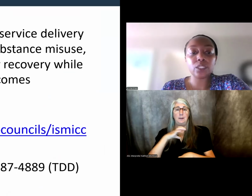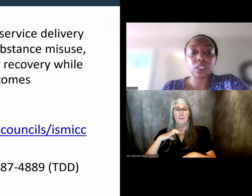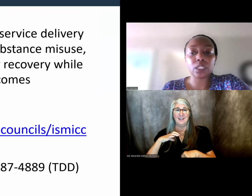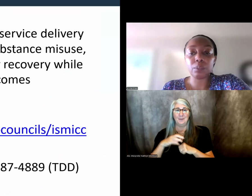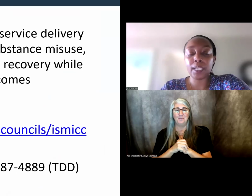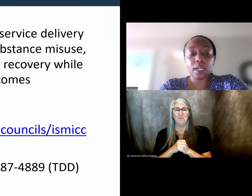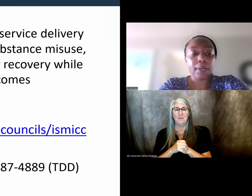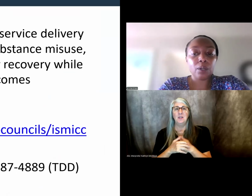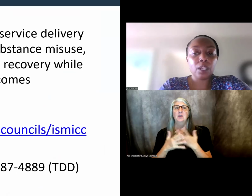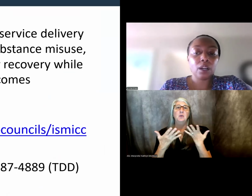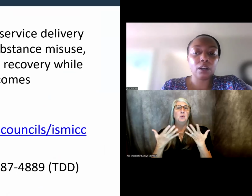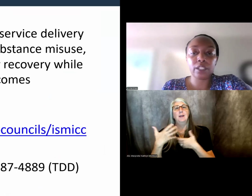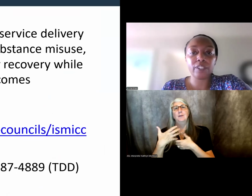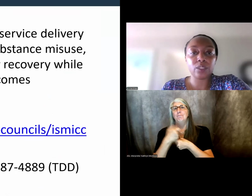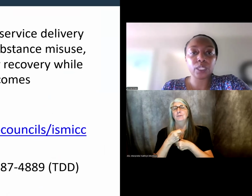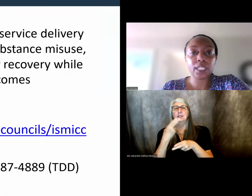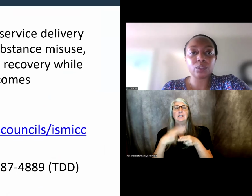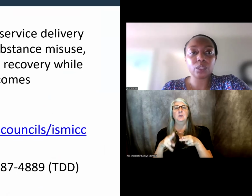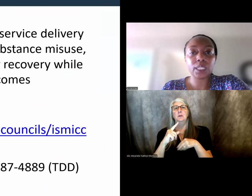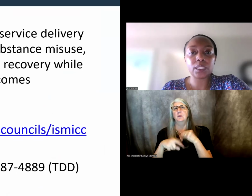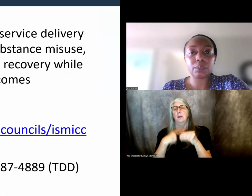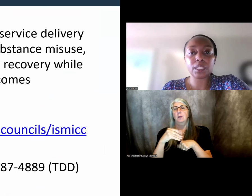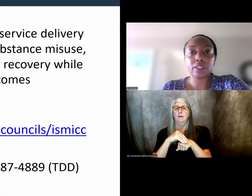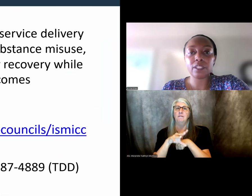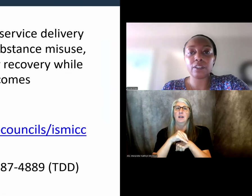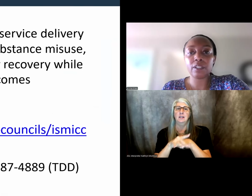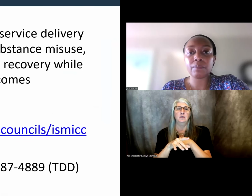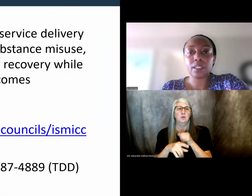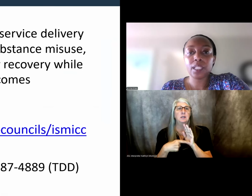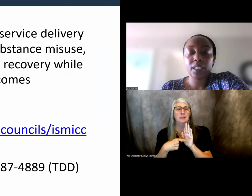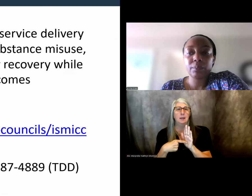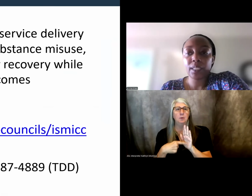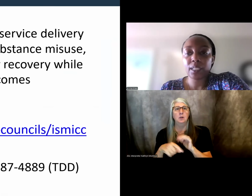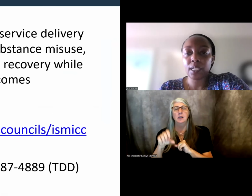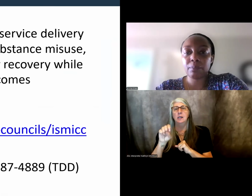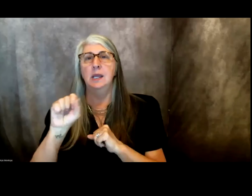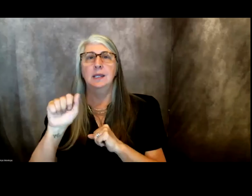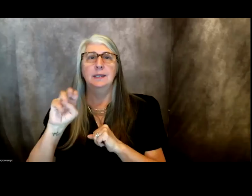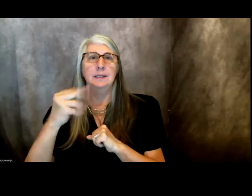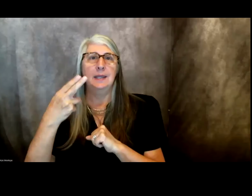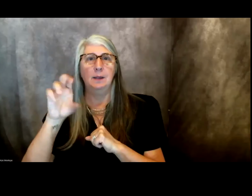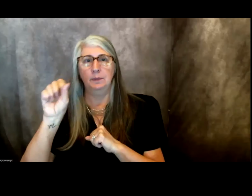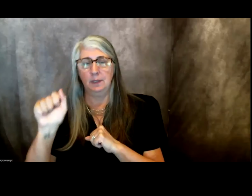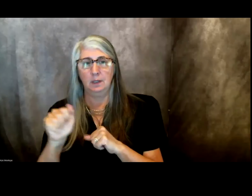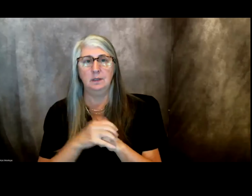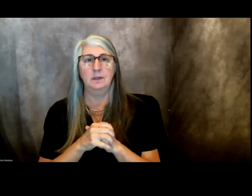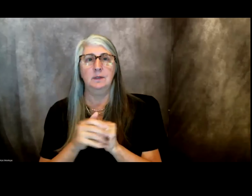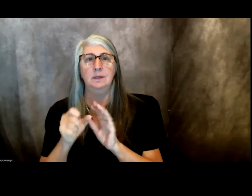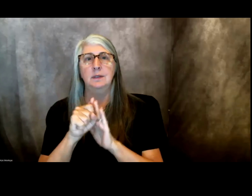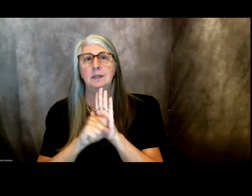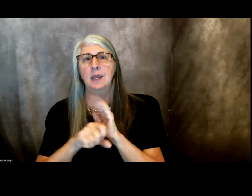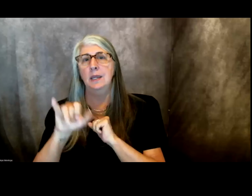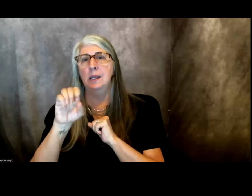that is just a little bit about our advisory council at SAMHSA, the ISMIC. And I just wanted to give you a